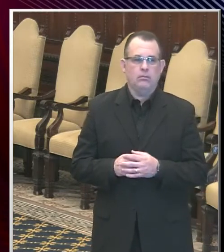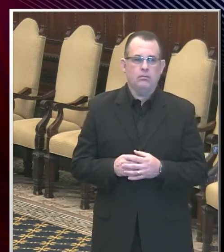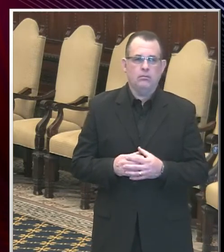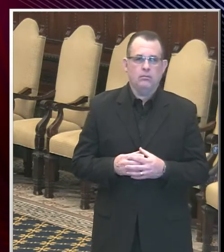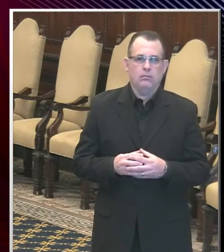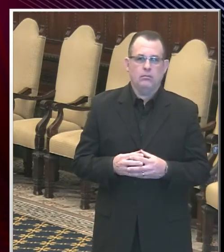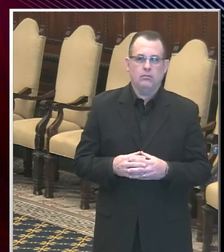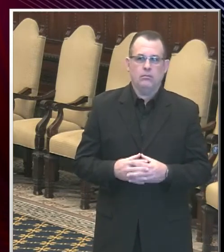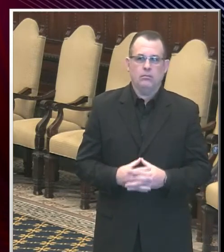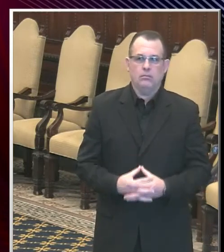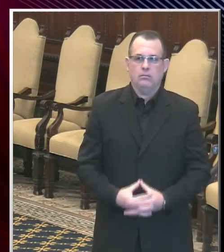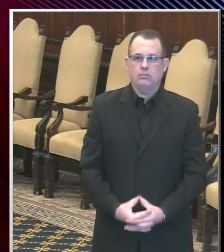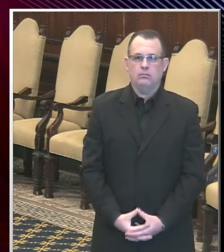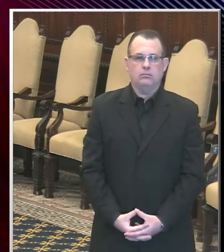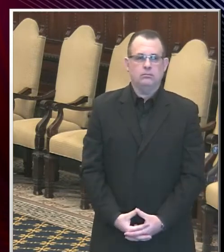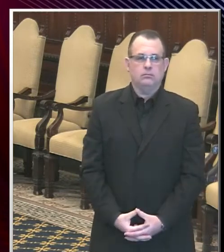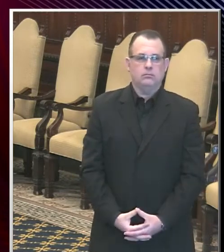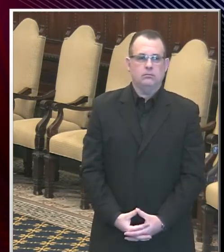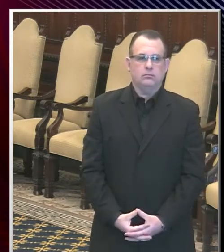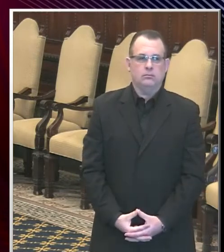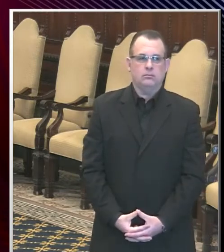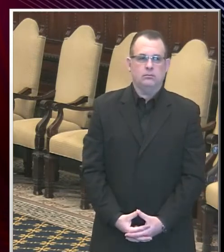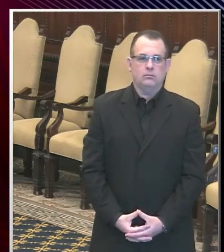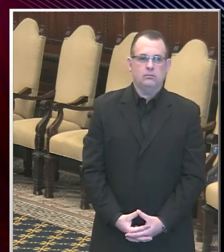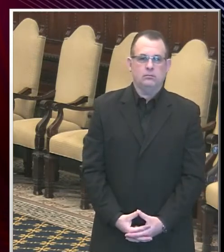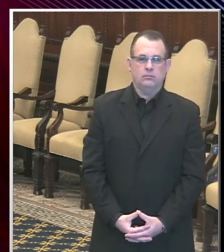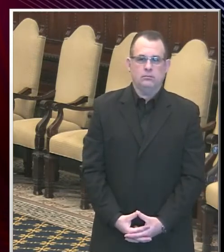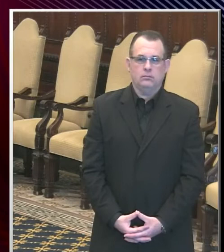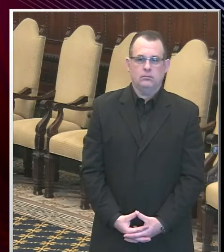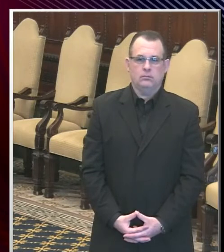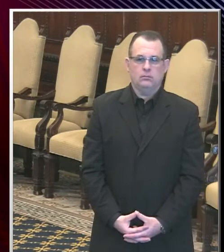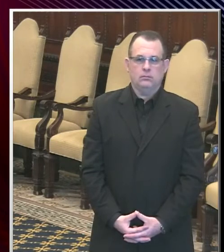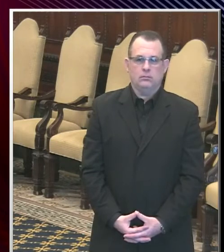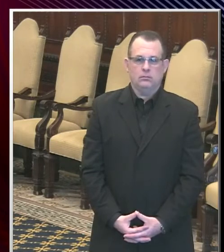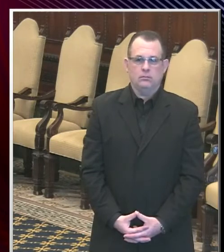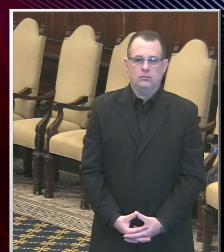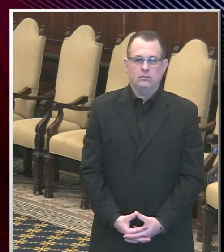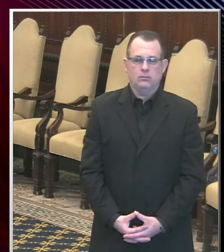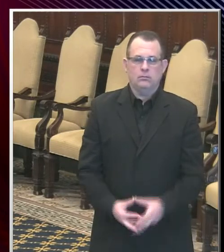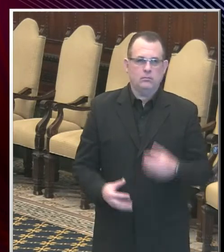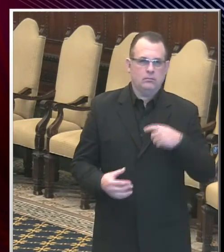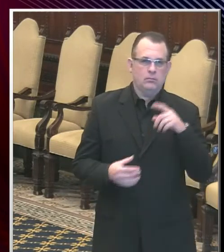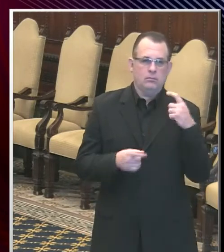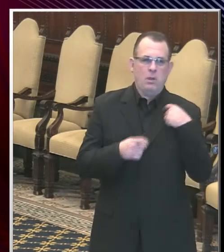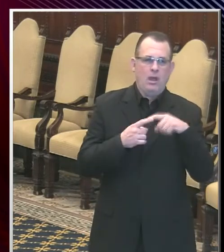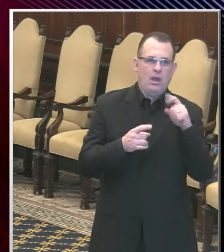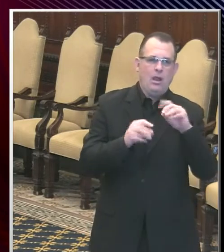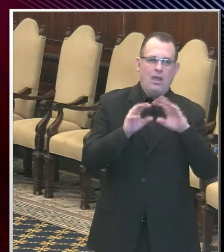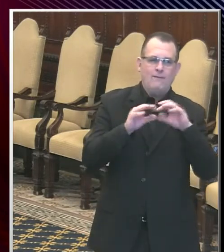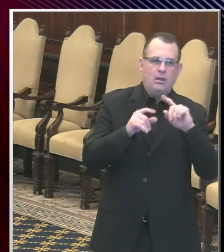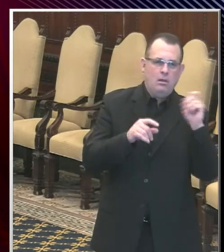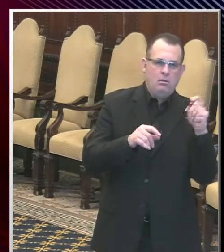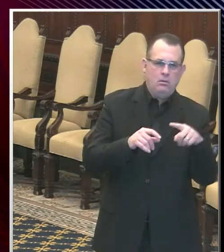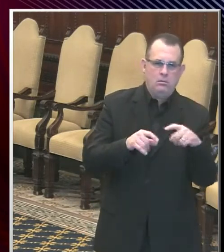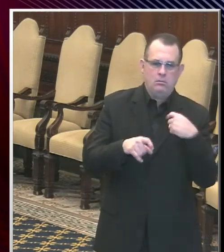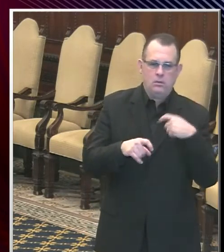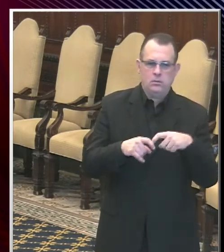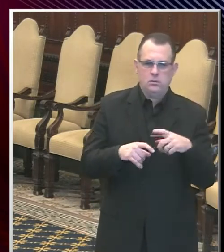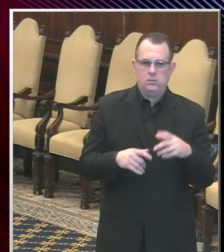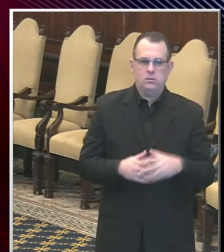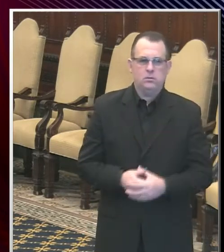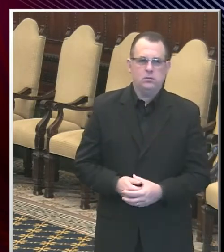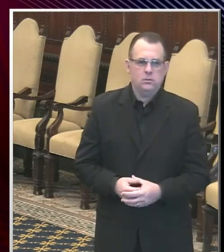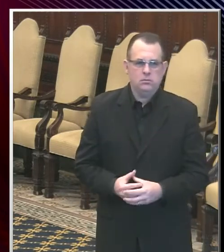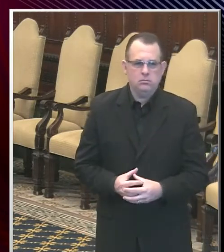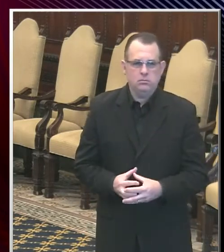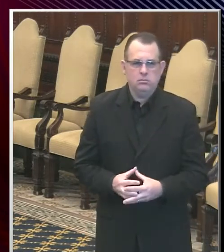de los servicios va a disminuir? Y la pregunta entonces es... Eso, ¿cómo cree que se vería impactada la